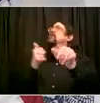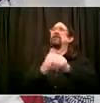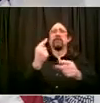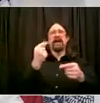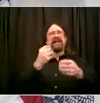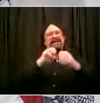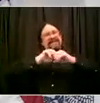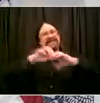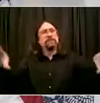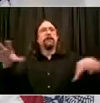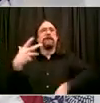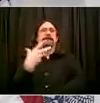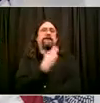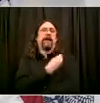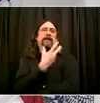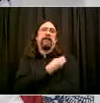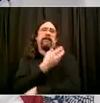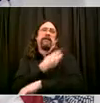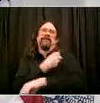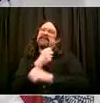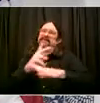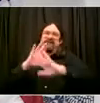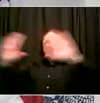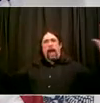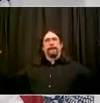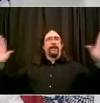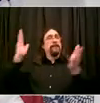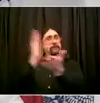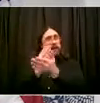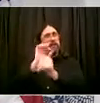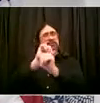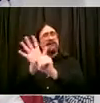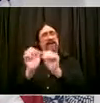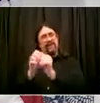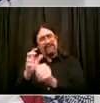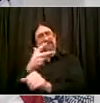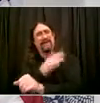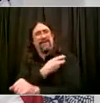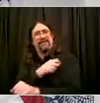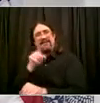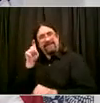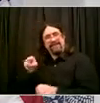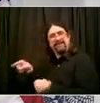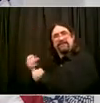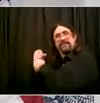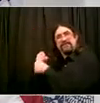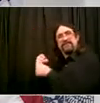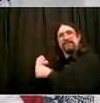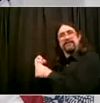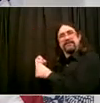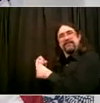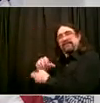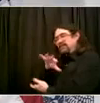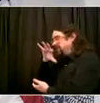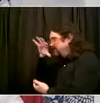you're going to have a huge number of unvaccinated people potentially endangered by these variants. I just want to put down that foundational